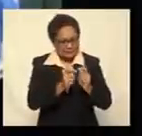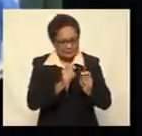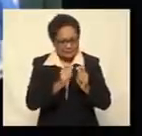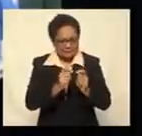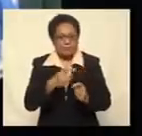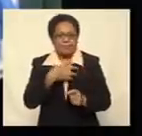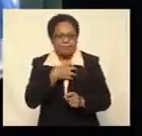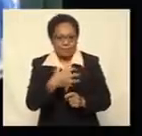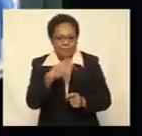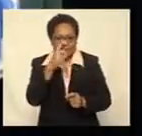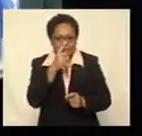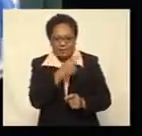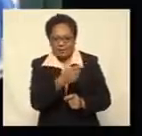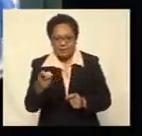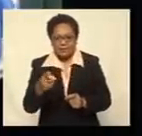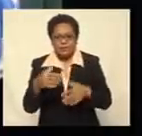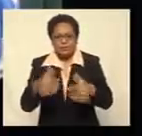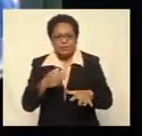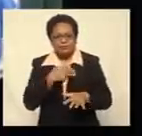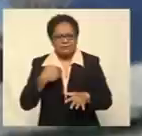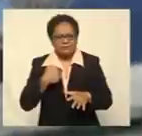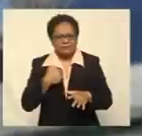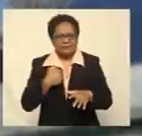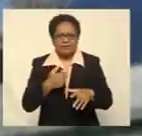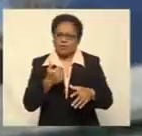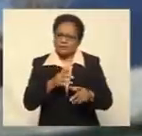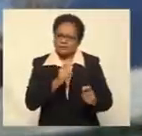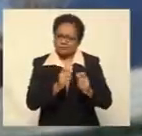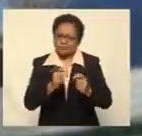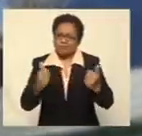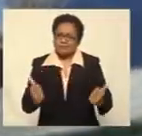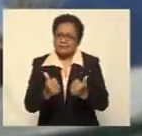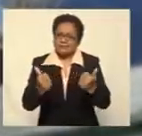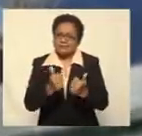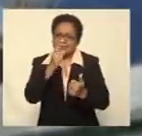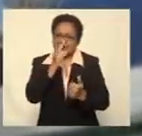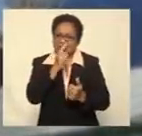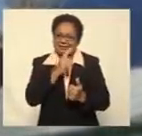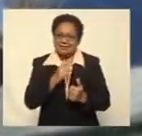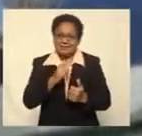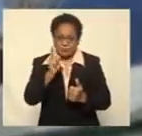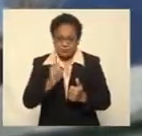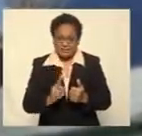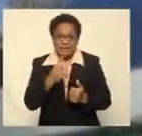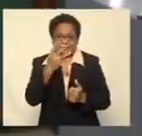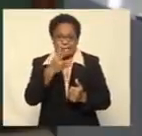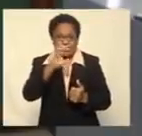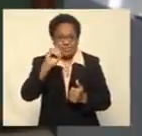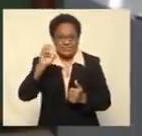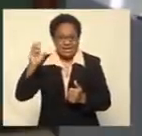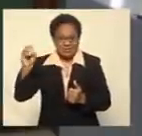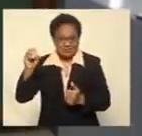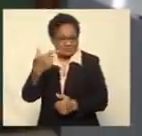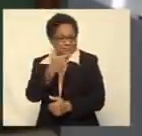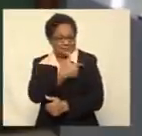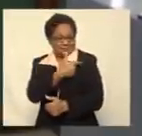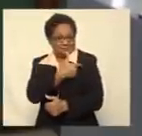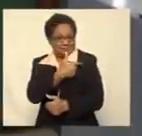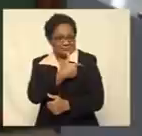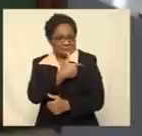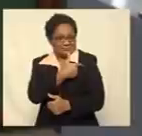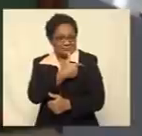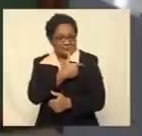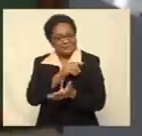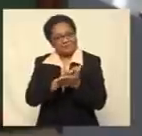been shattering testing records nearly every day. Meanwhile, as of today, all 4,000 COVID-19 vaccine doses for Suva have